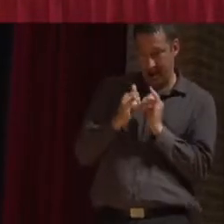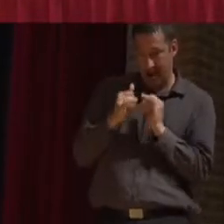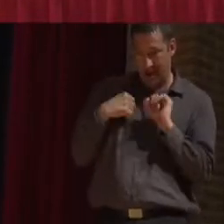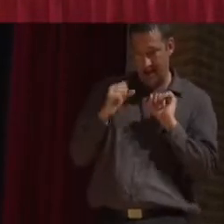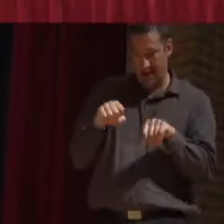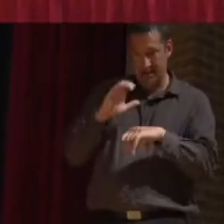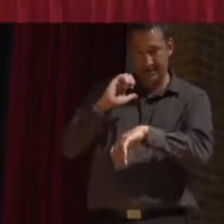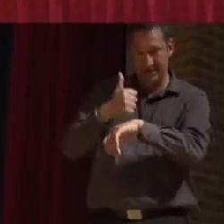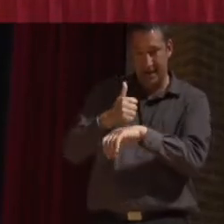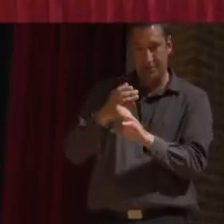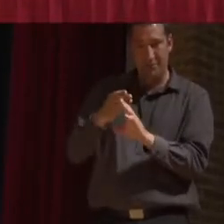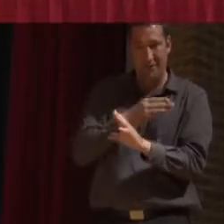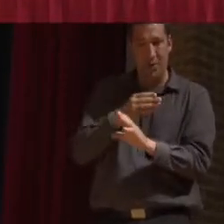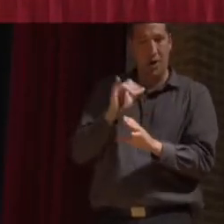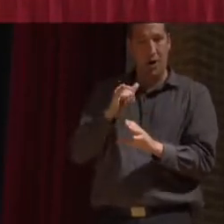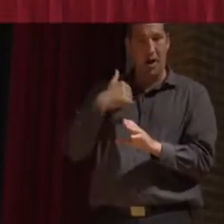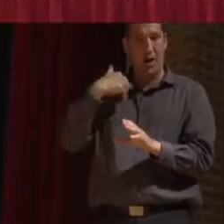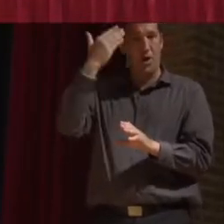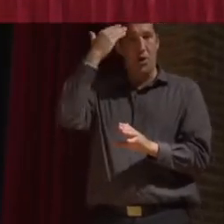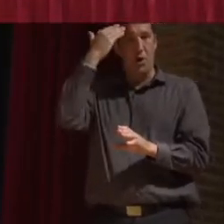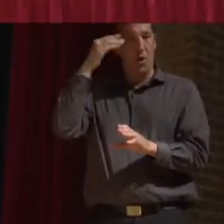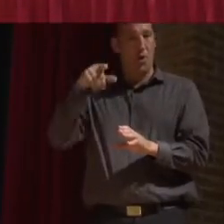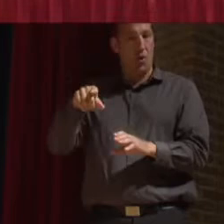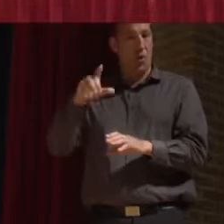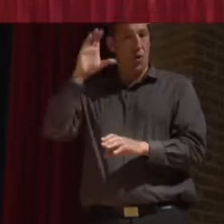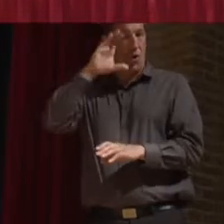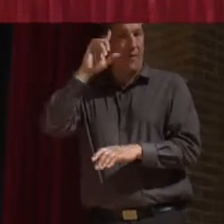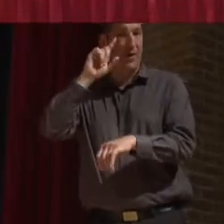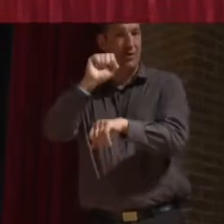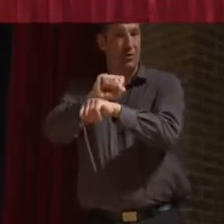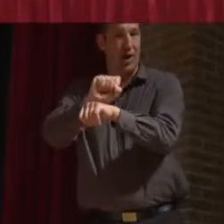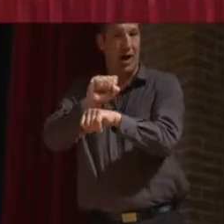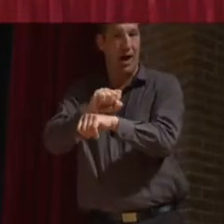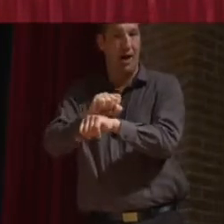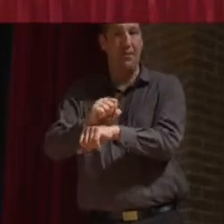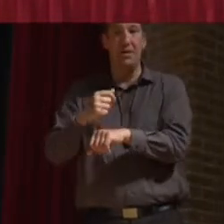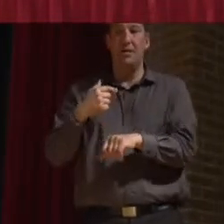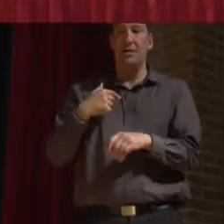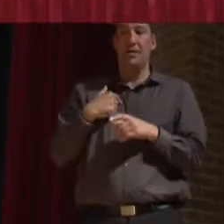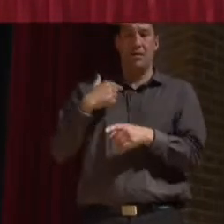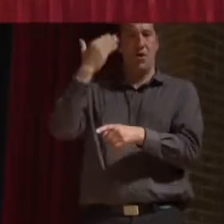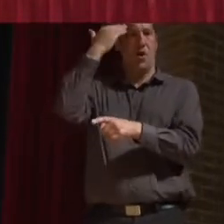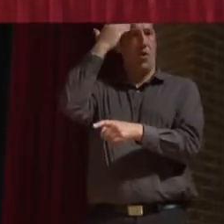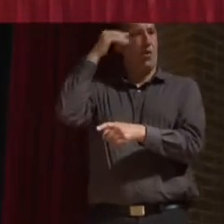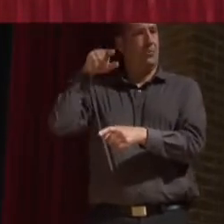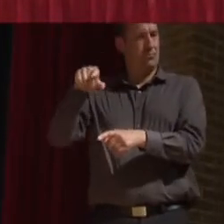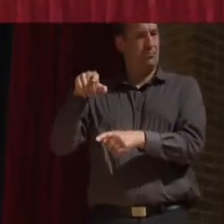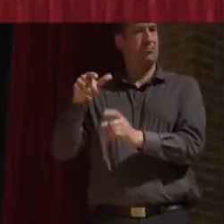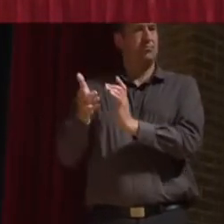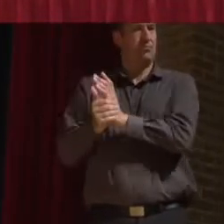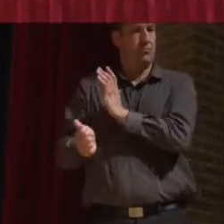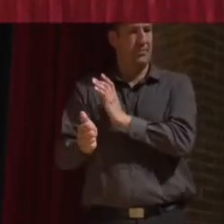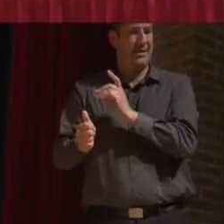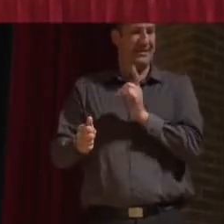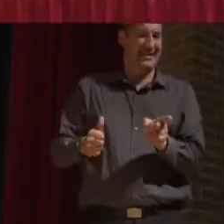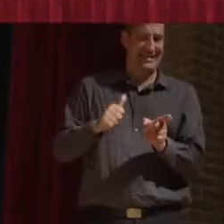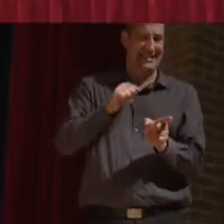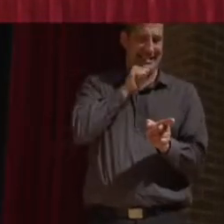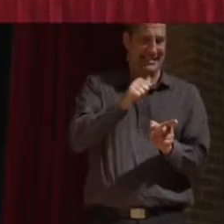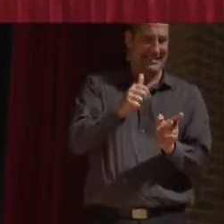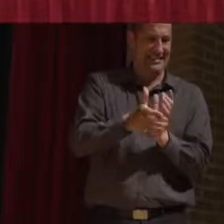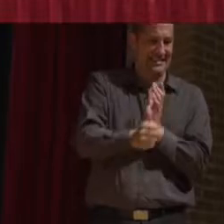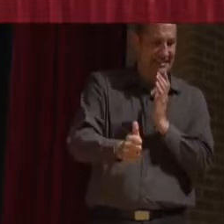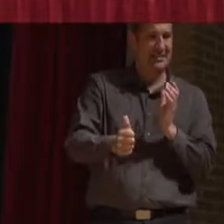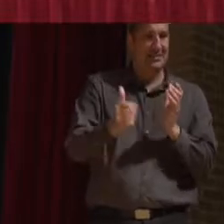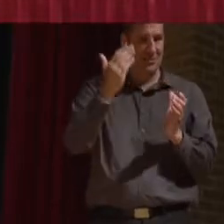beforehand, like if we knew that our children were looking for employment, and we knew the things that they were good at, things that they weren't good at, and the children also knew that.